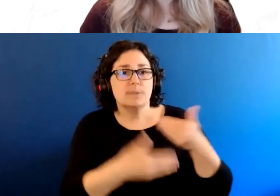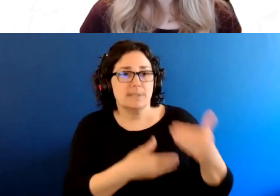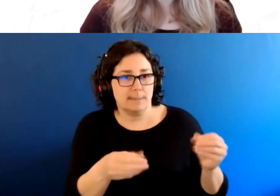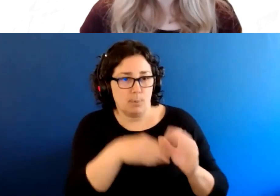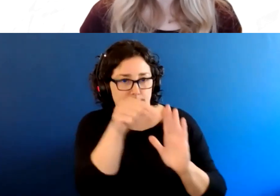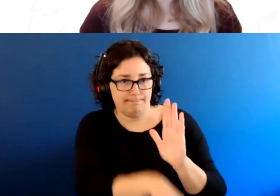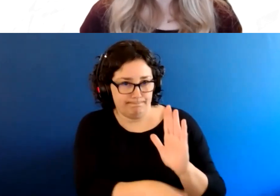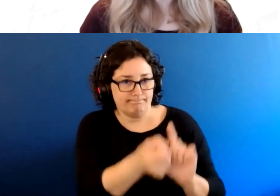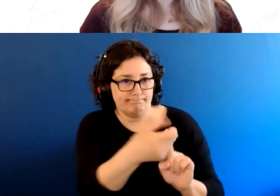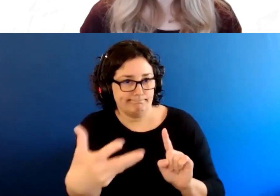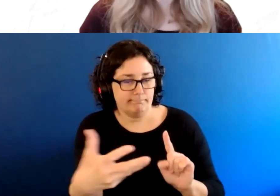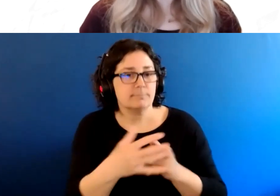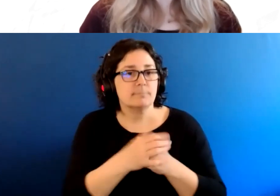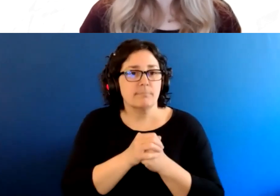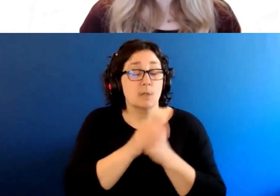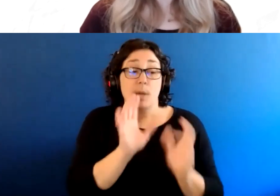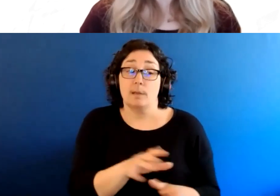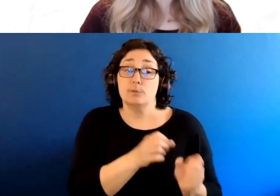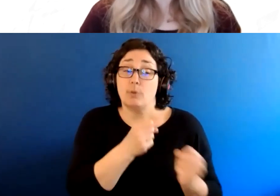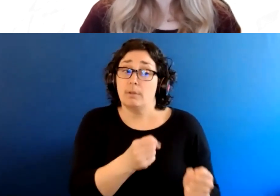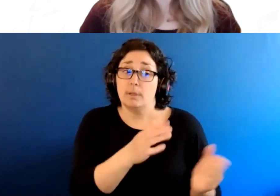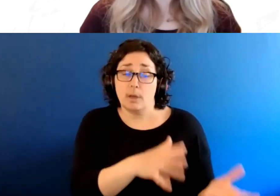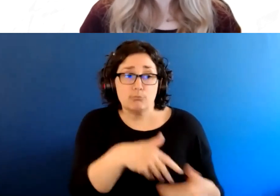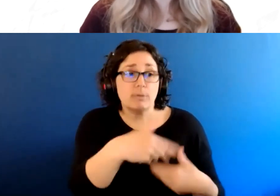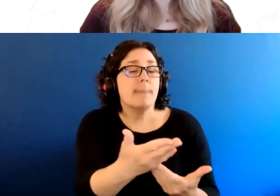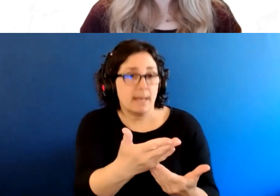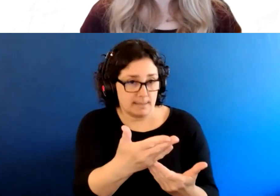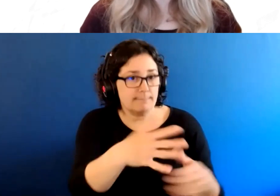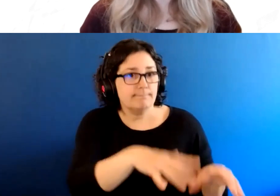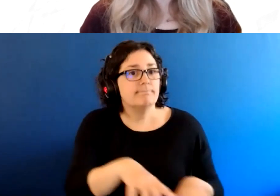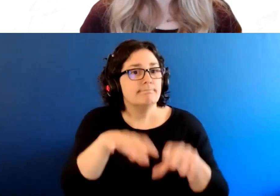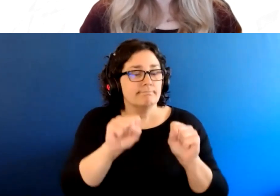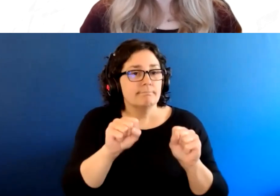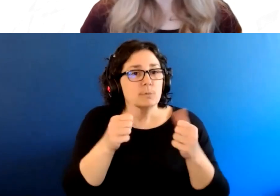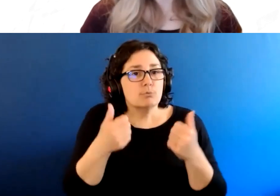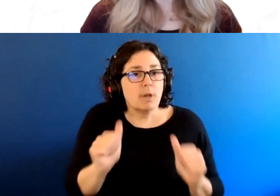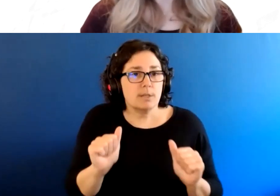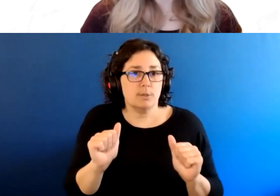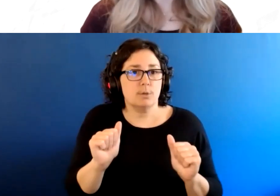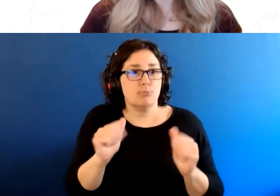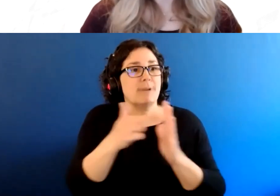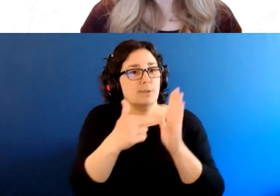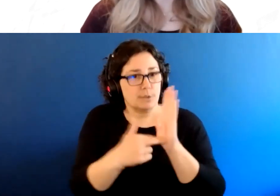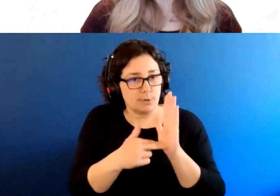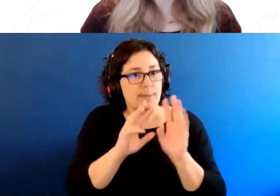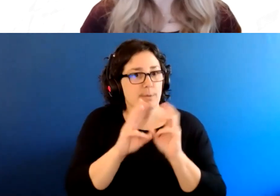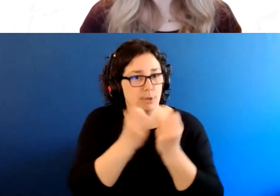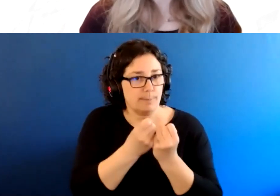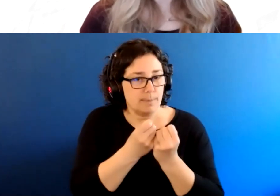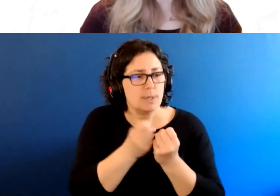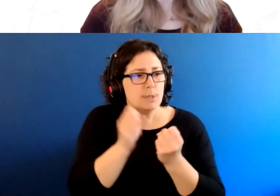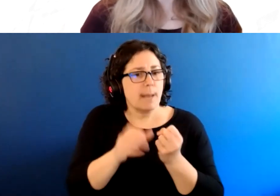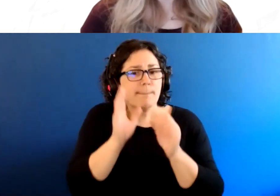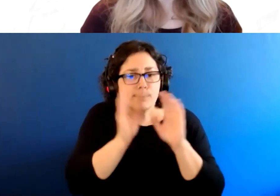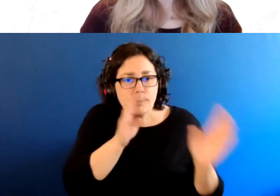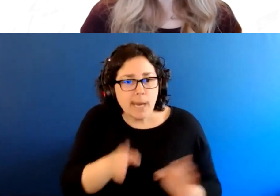depth. So I strongly recommend that you try to register in those seminars so that you can